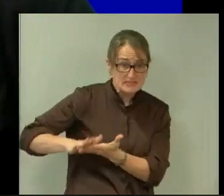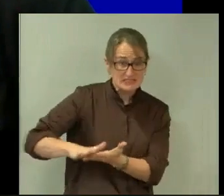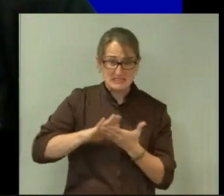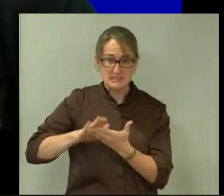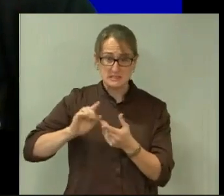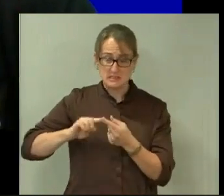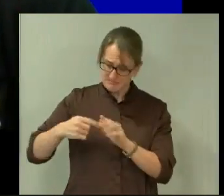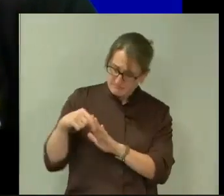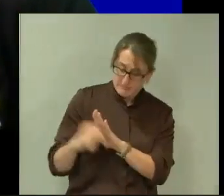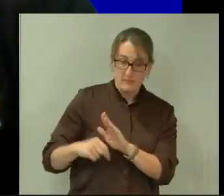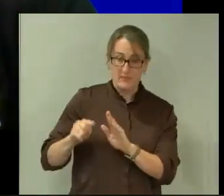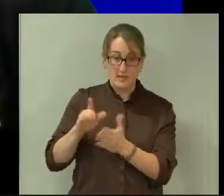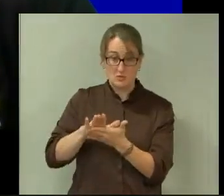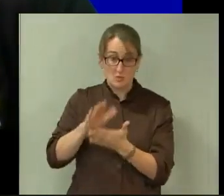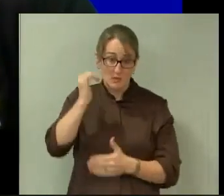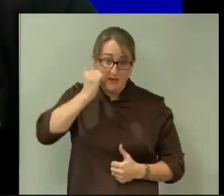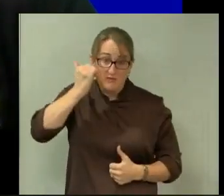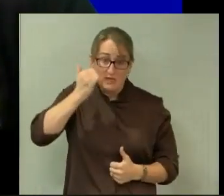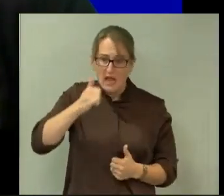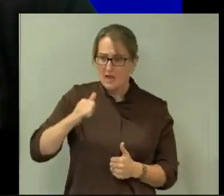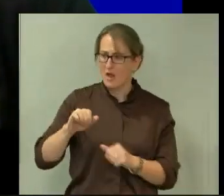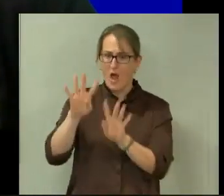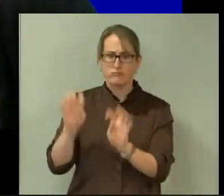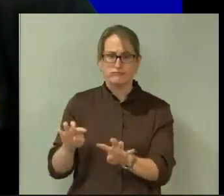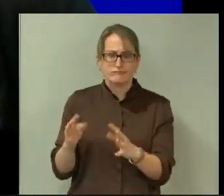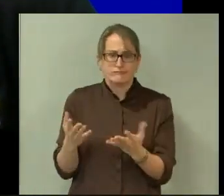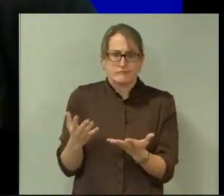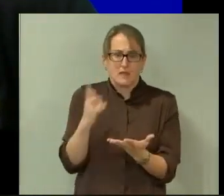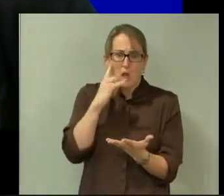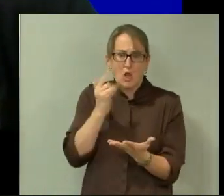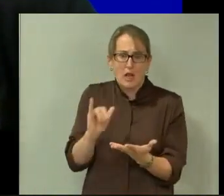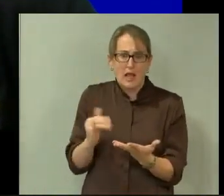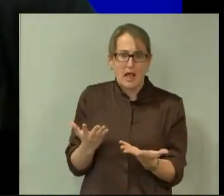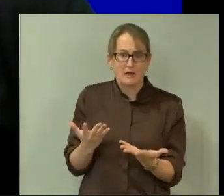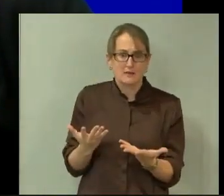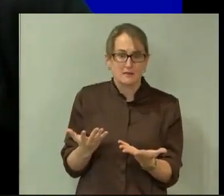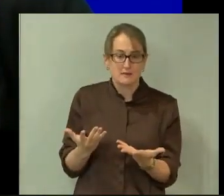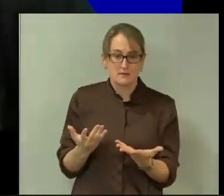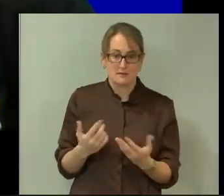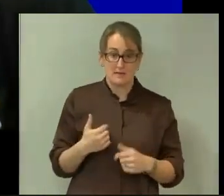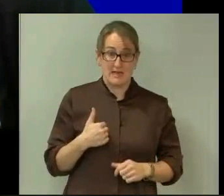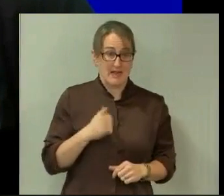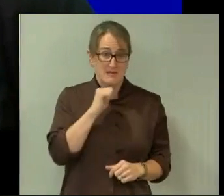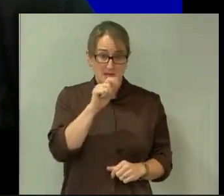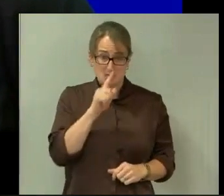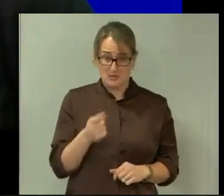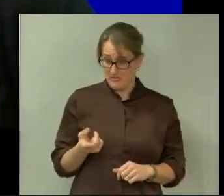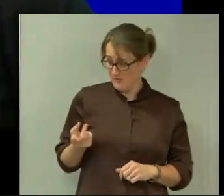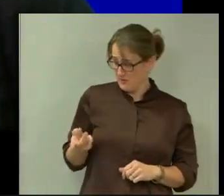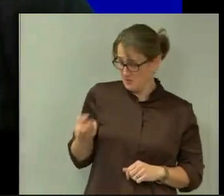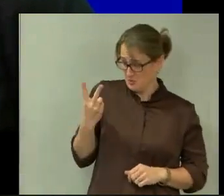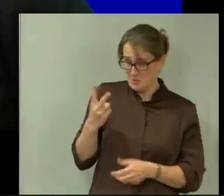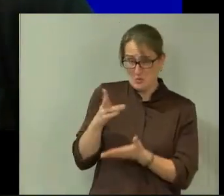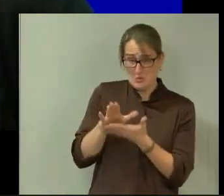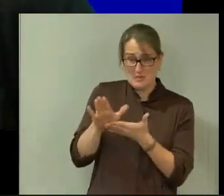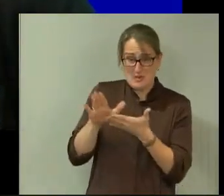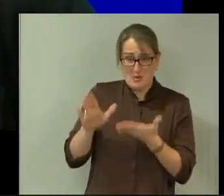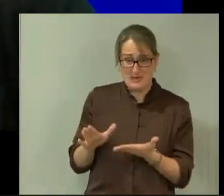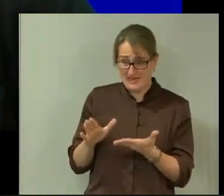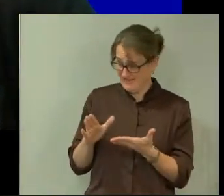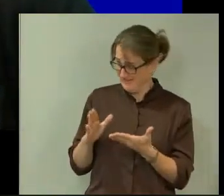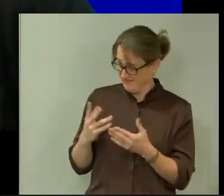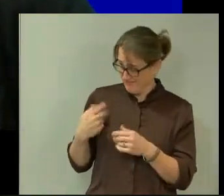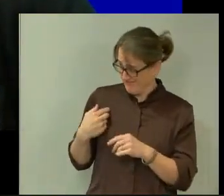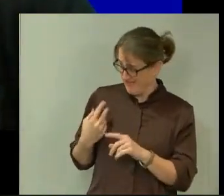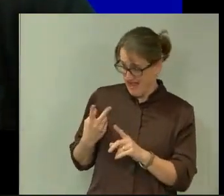day. I can be honest with you, I really don't even know if the 2 custodians that worked at the school where I worked